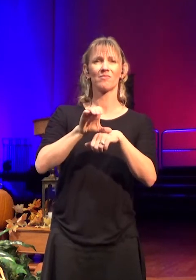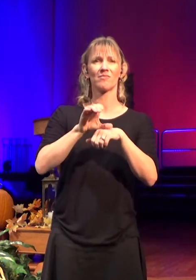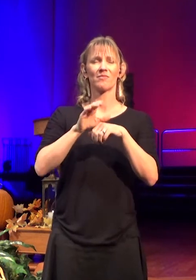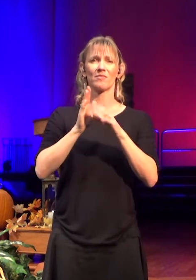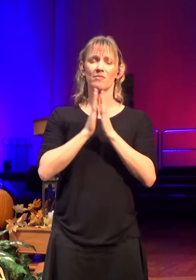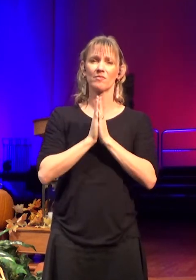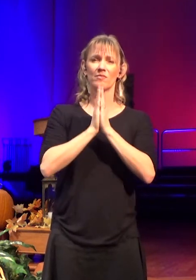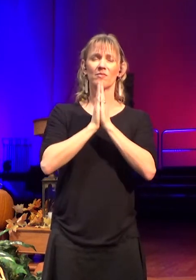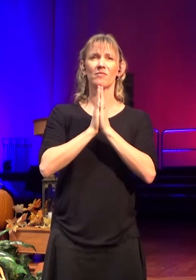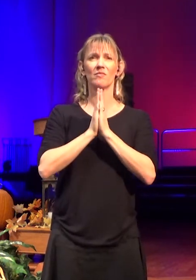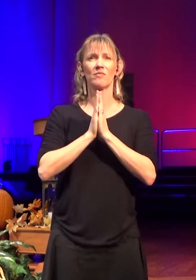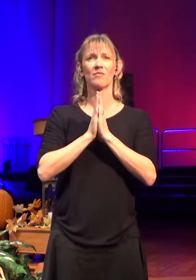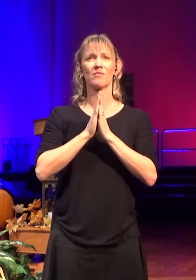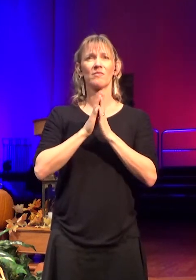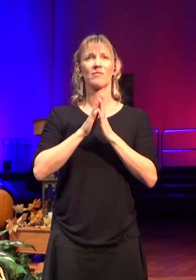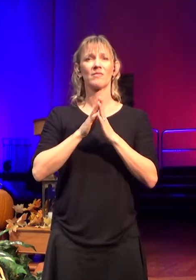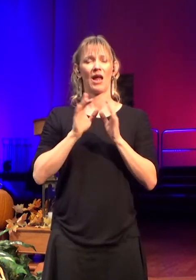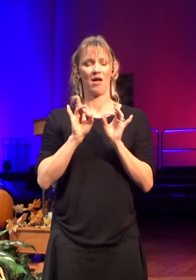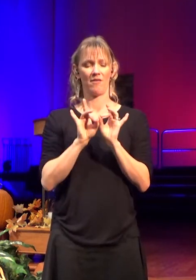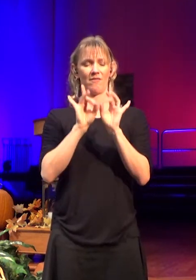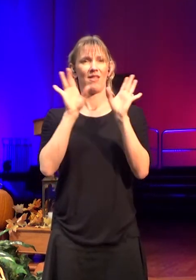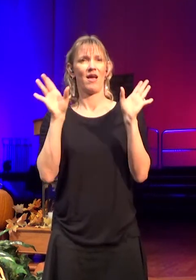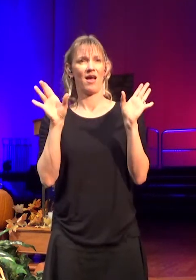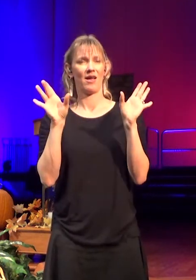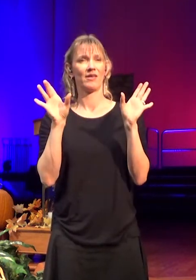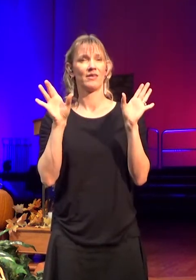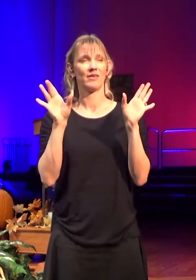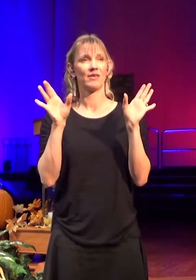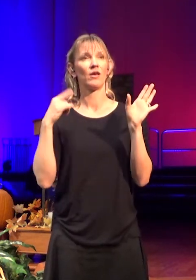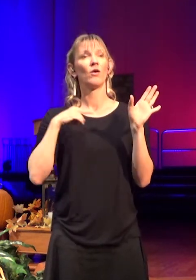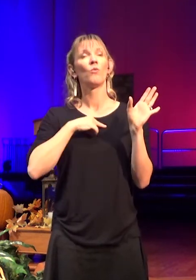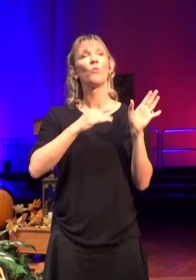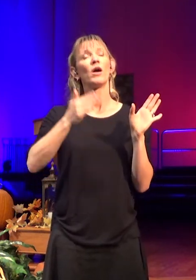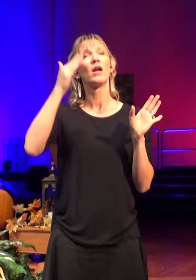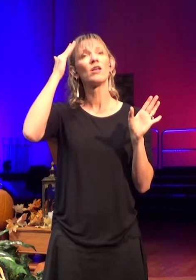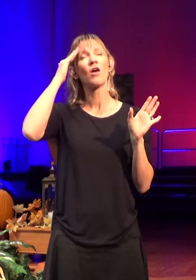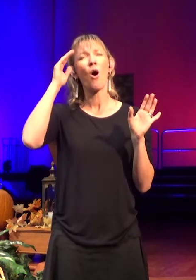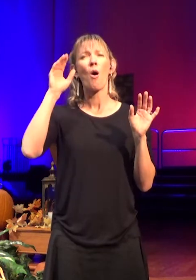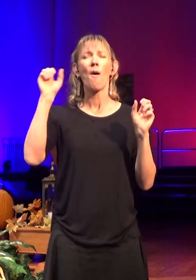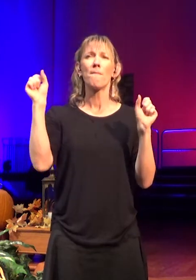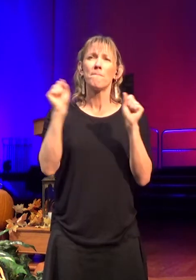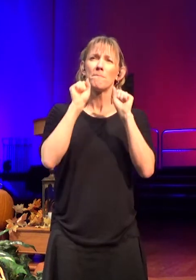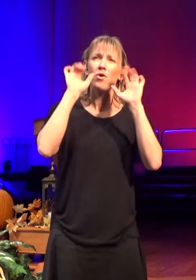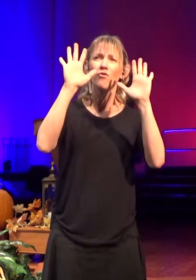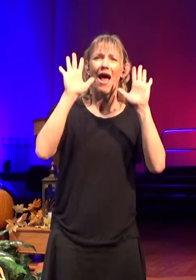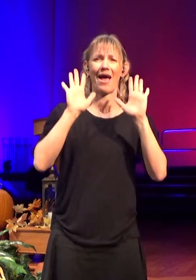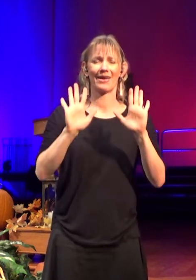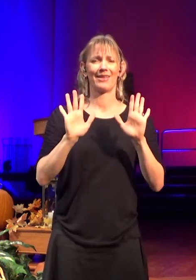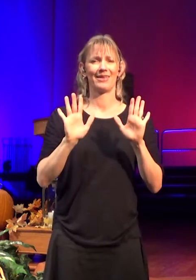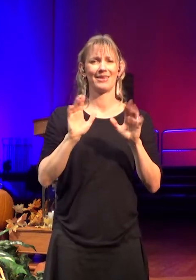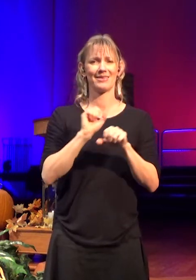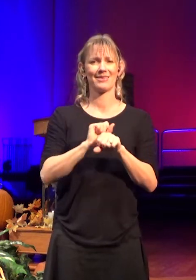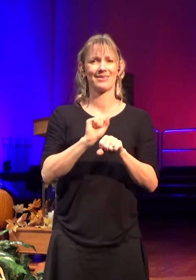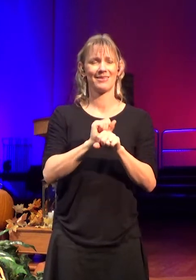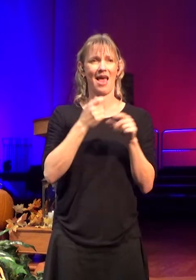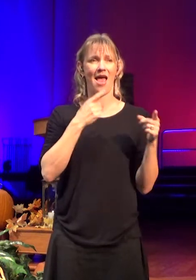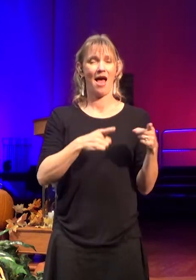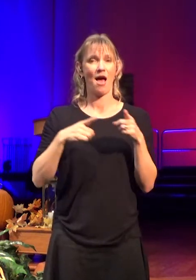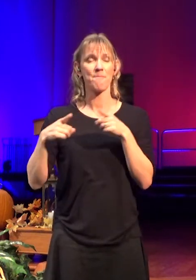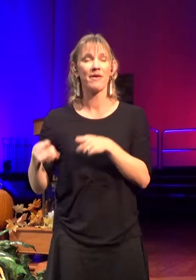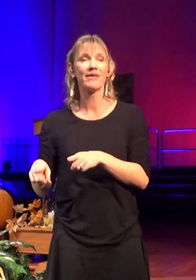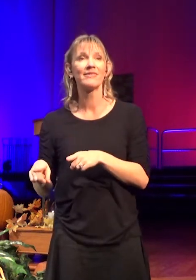Knowing that in this sanctuary of prayer together, the sanctuary of light, we know that miraculous things